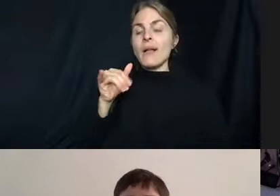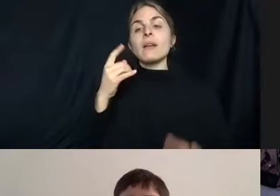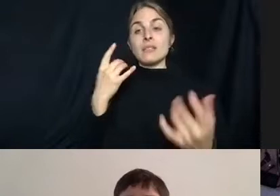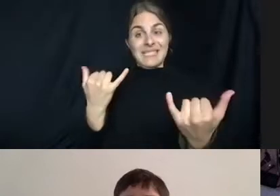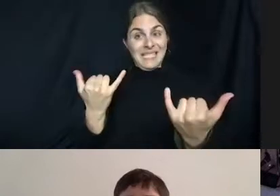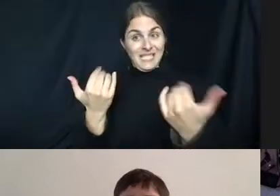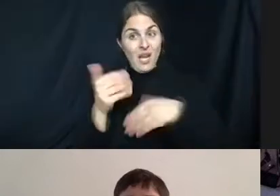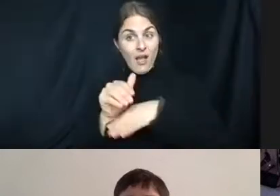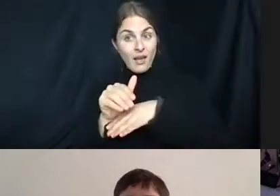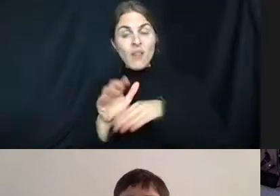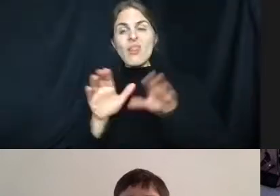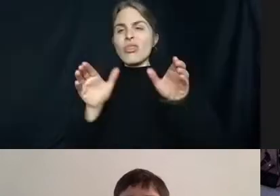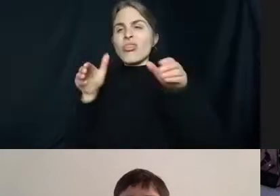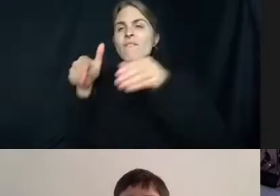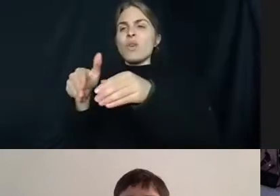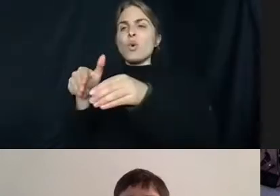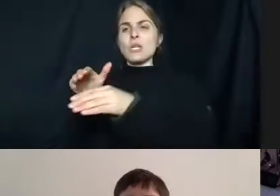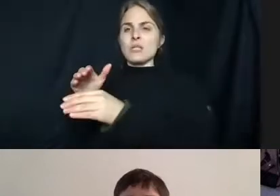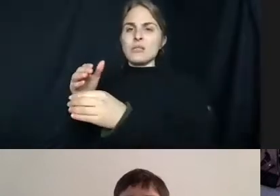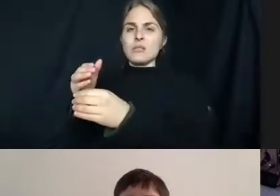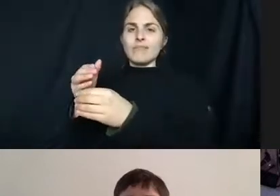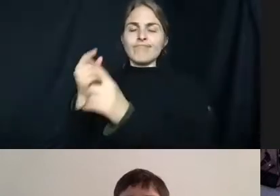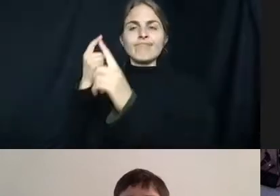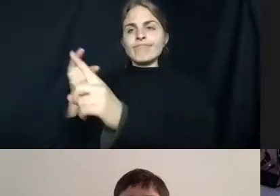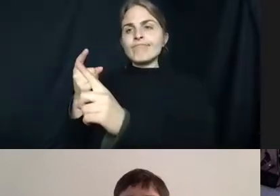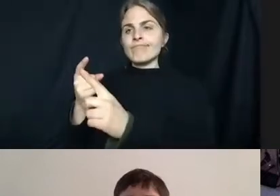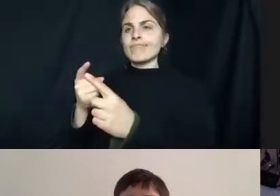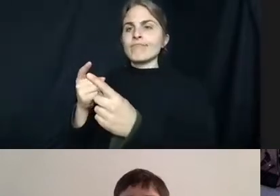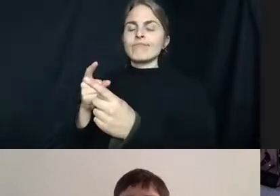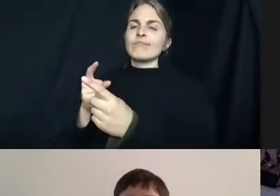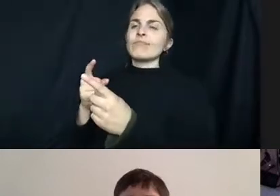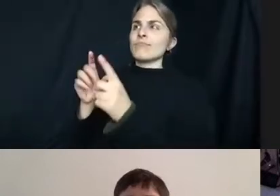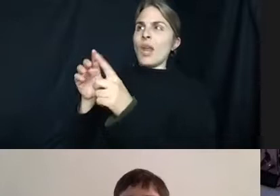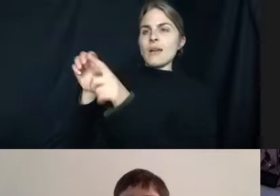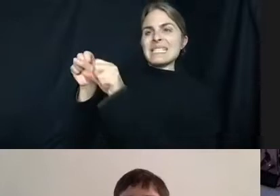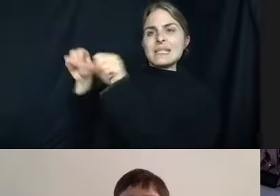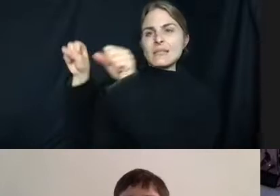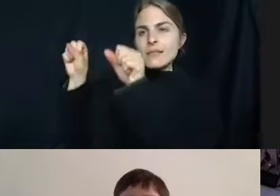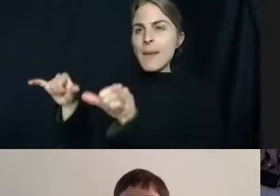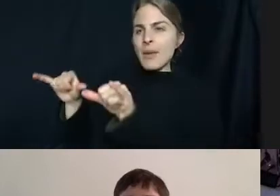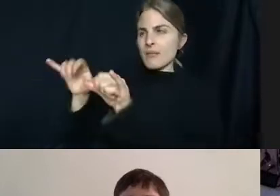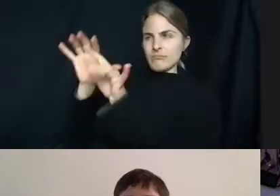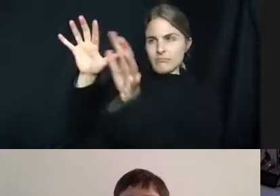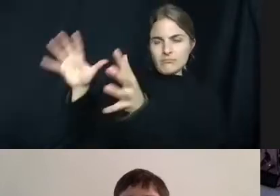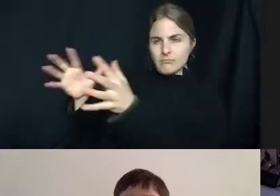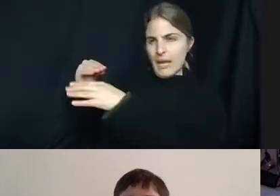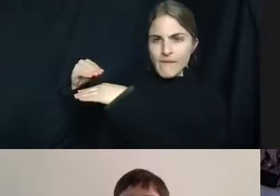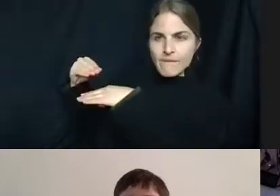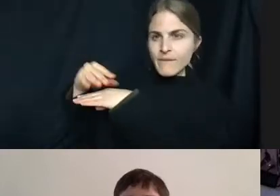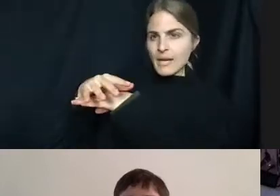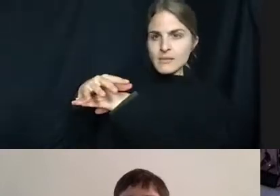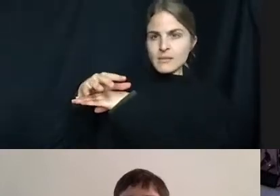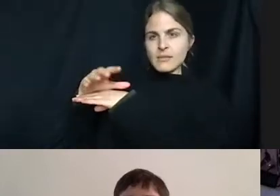not exclusively, is going to be on looking at some of the systemic effects of this kind of